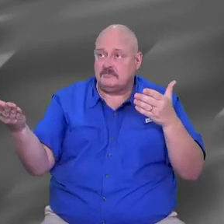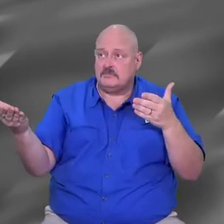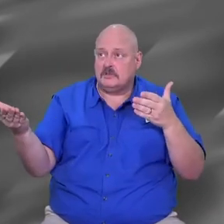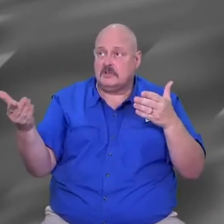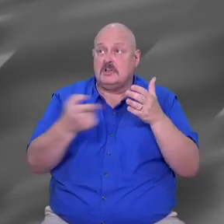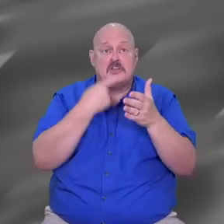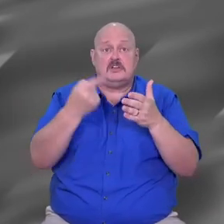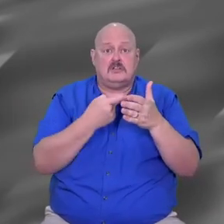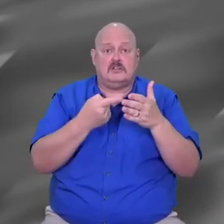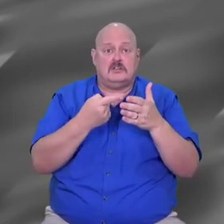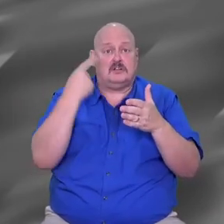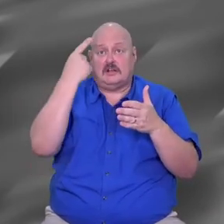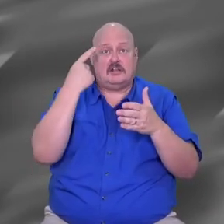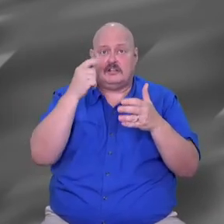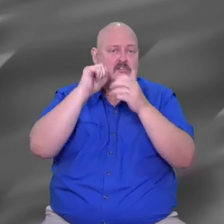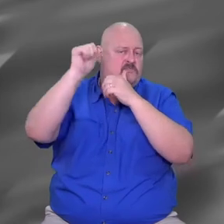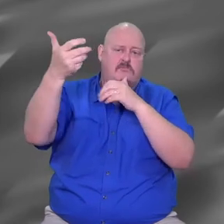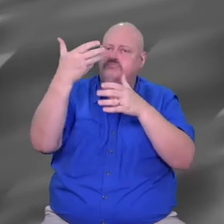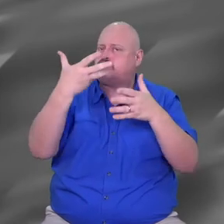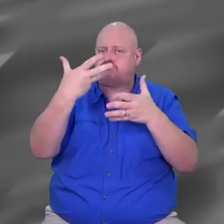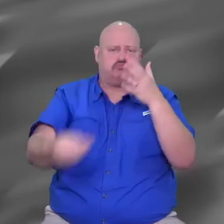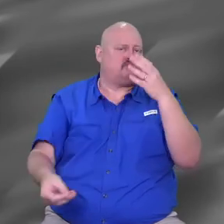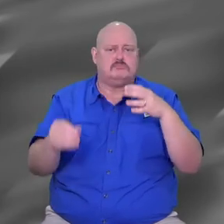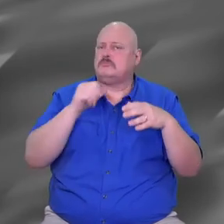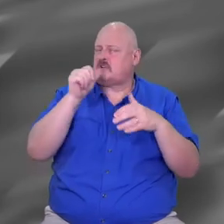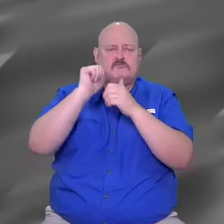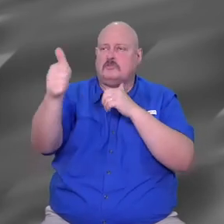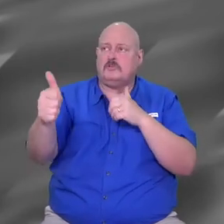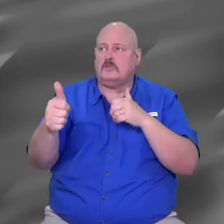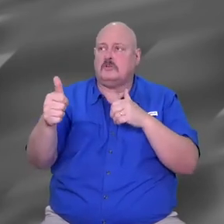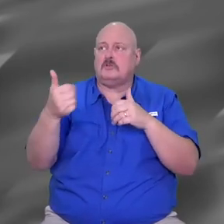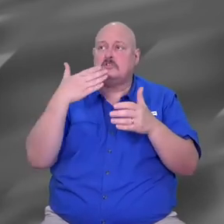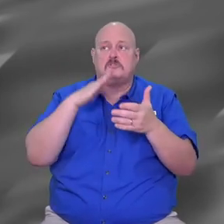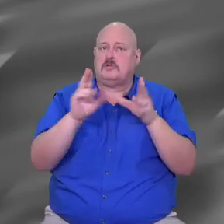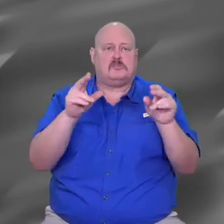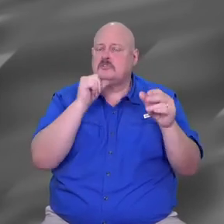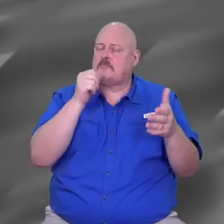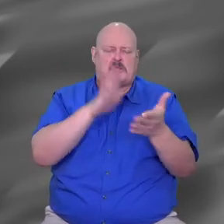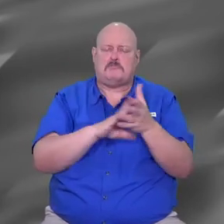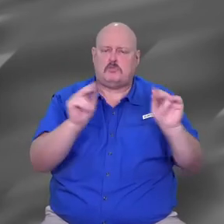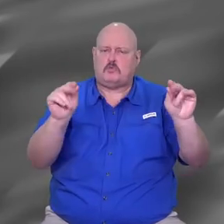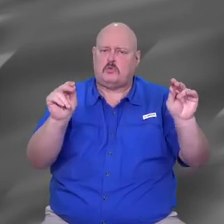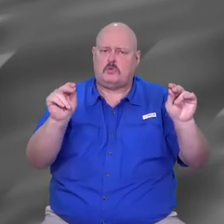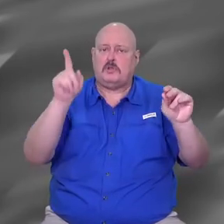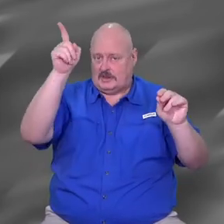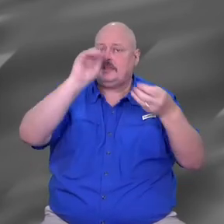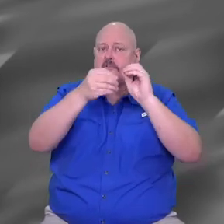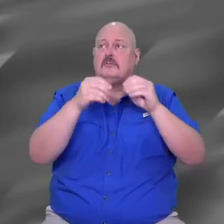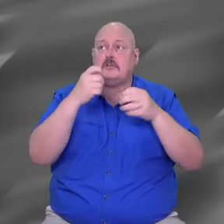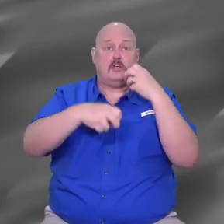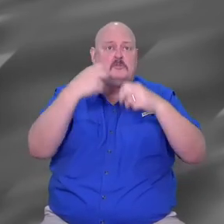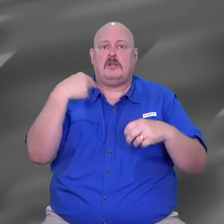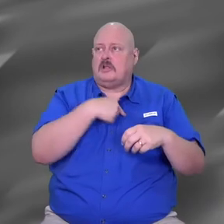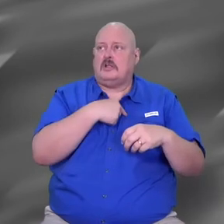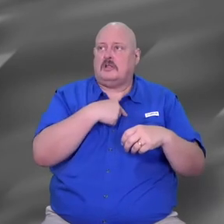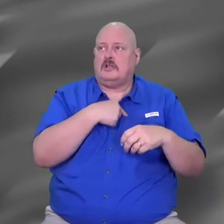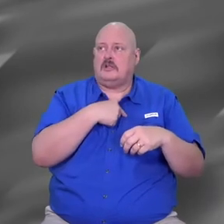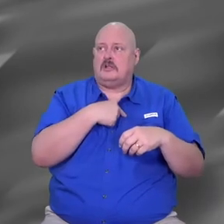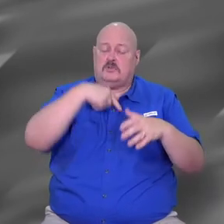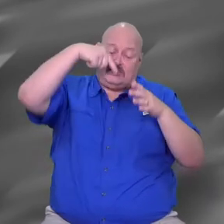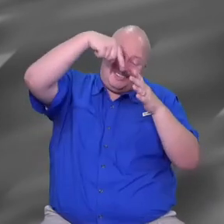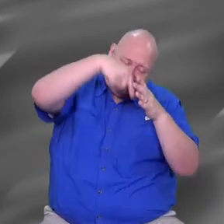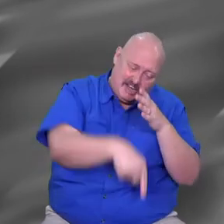Sometimes we say, I just think it's too far gone. No, it's not too far gone. It's just too bad. No, it's not too bad. The problem is we're so in it so